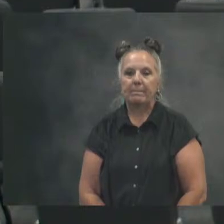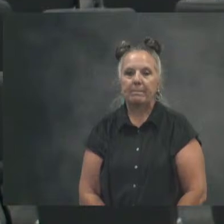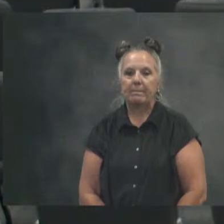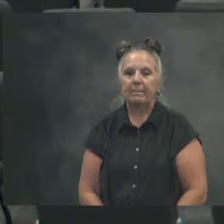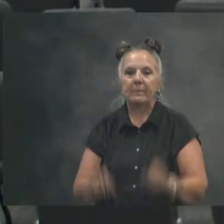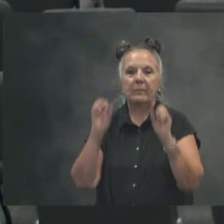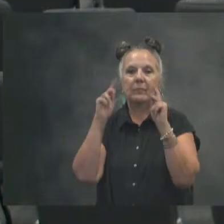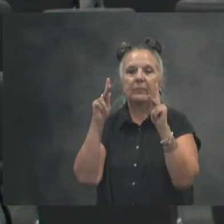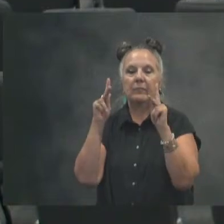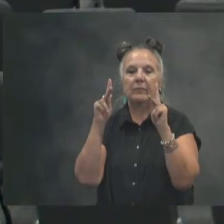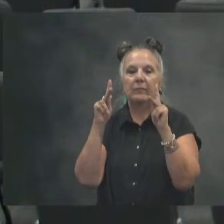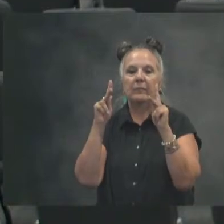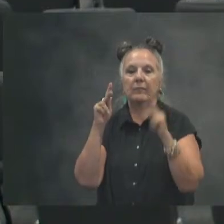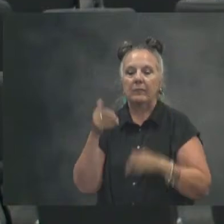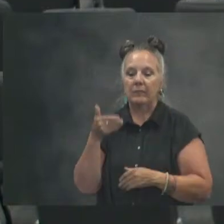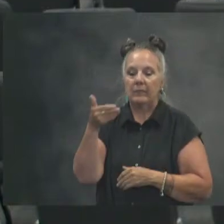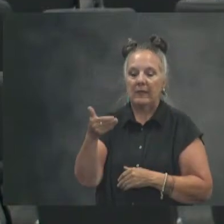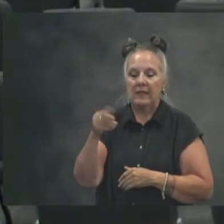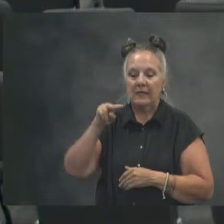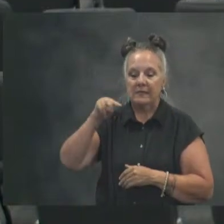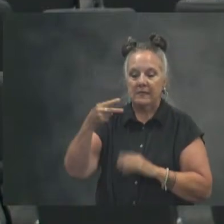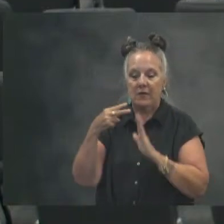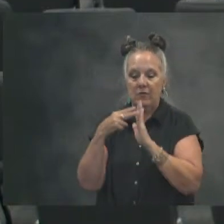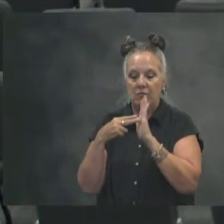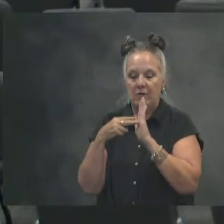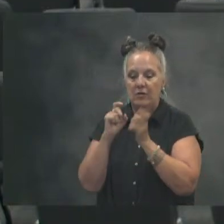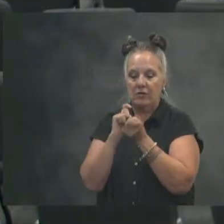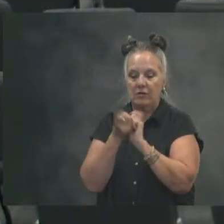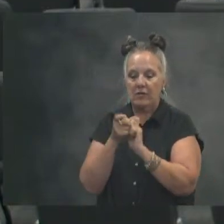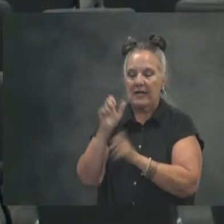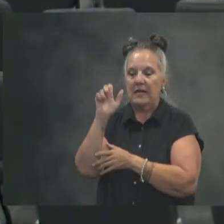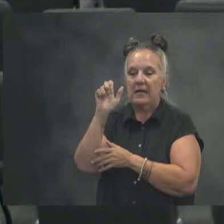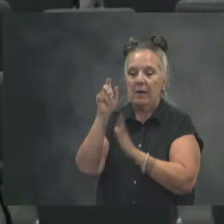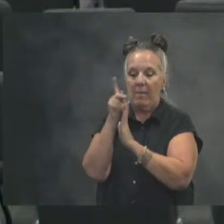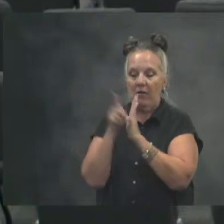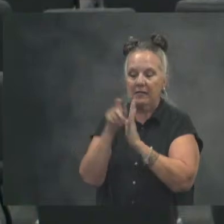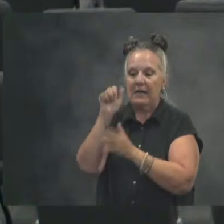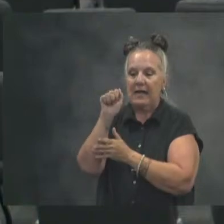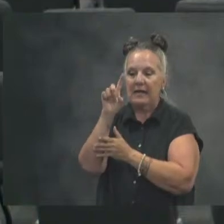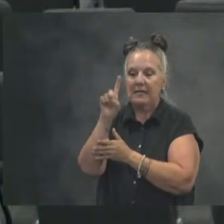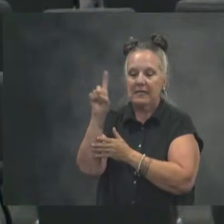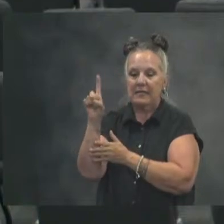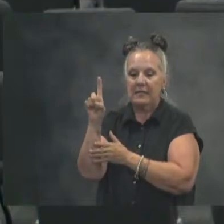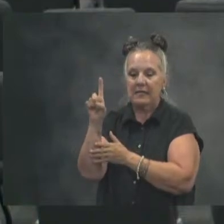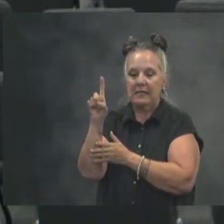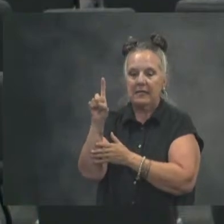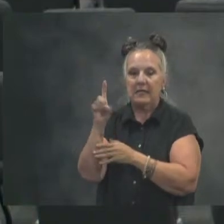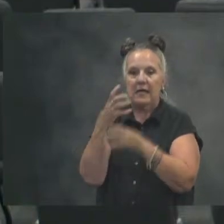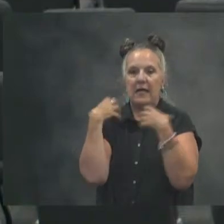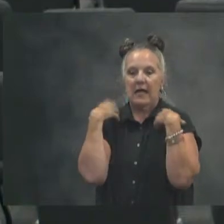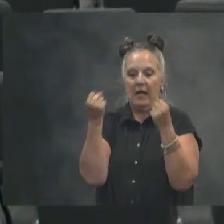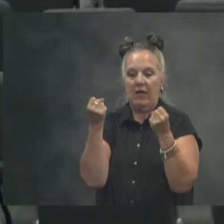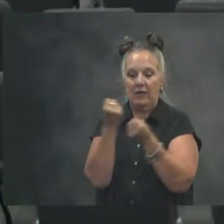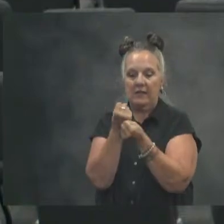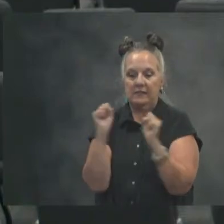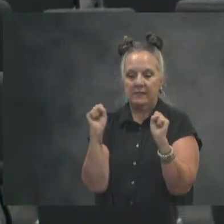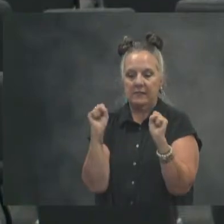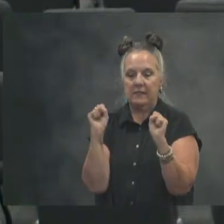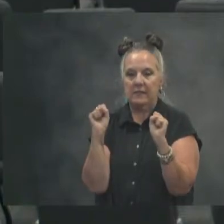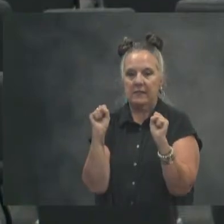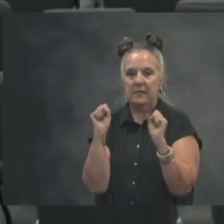Okay, next is the second reading of proposed changes to policy ADD, health and safety, and proposed rescissions